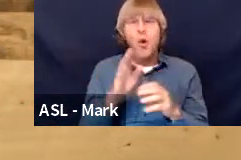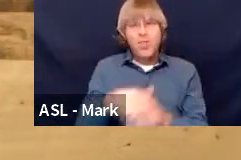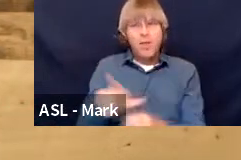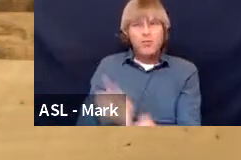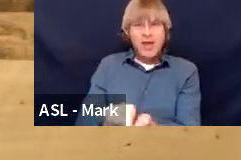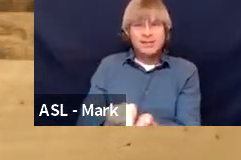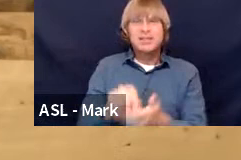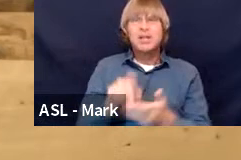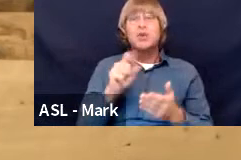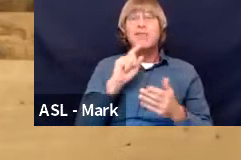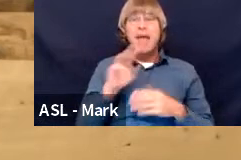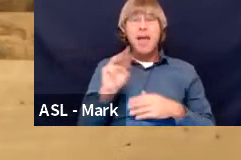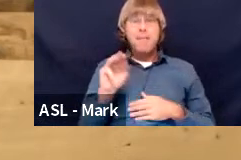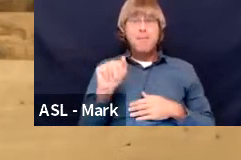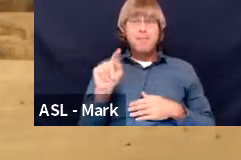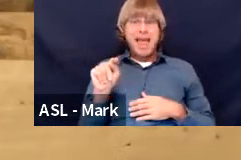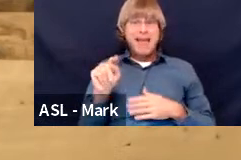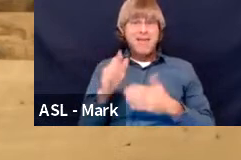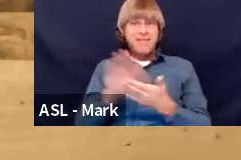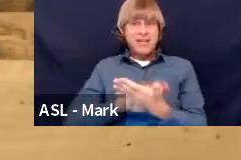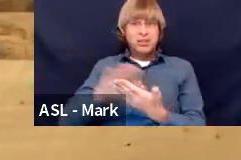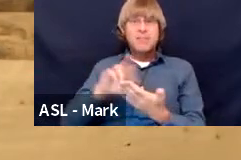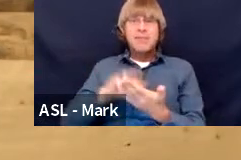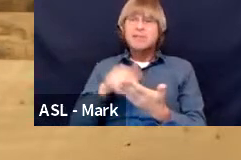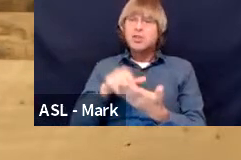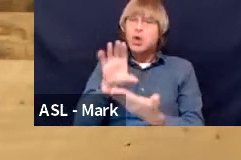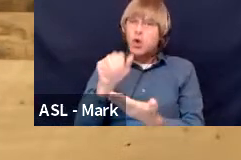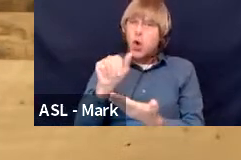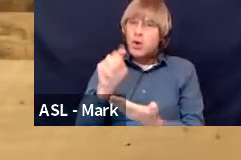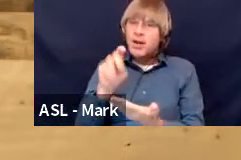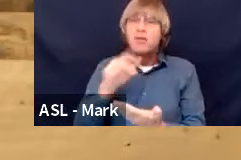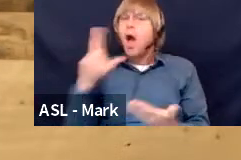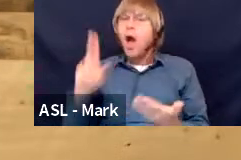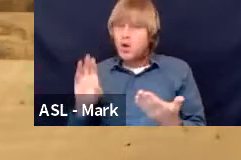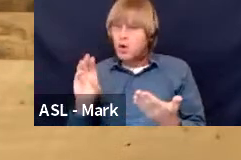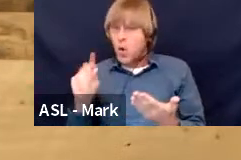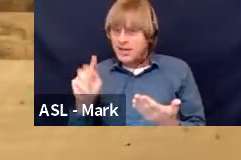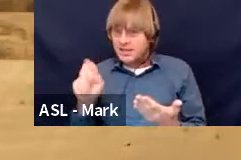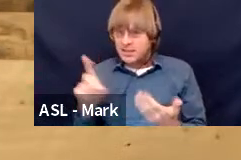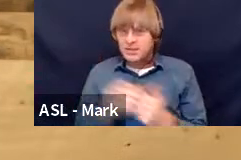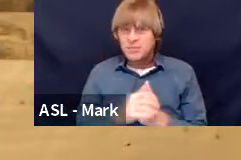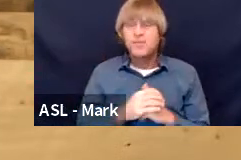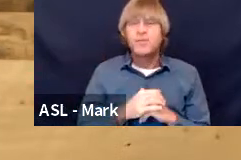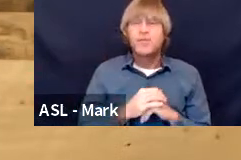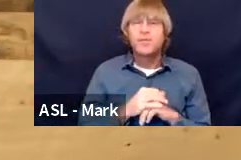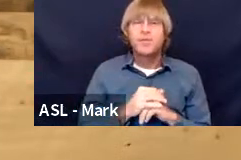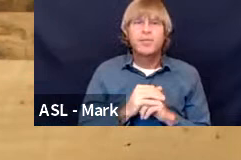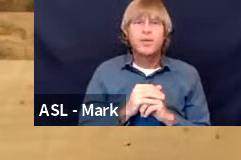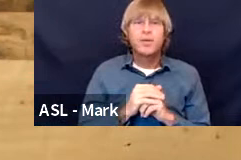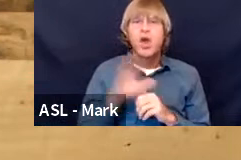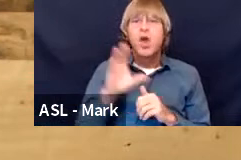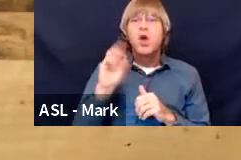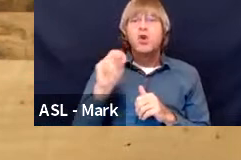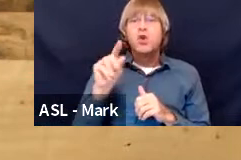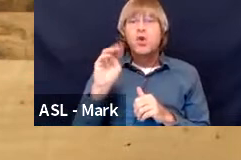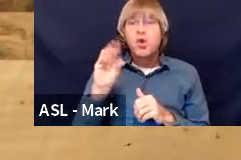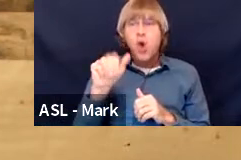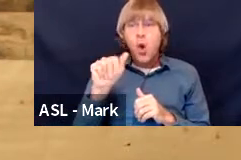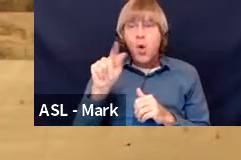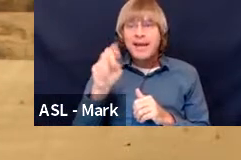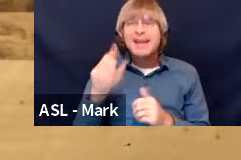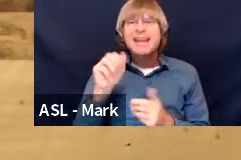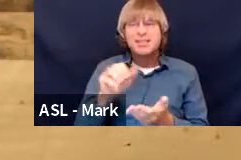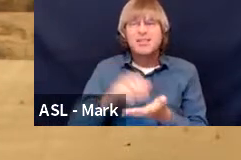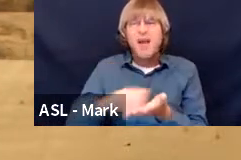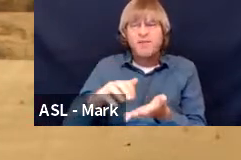when we talk about matte finished papers, we are talking coated, not uncoated papers. Coated papers are prone to